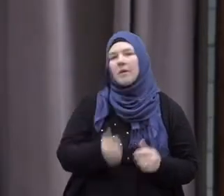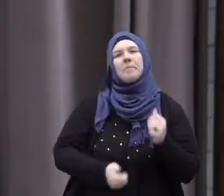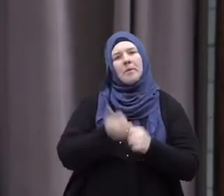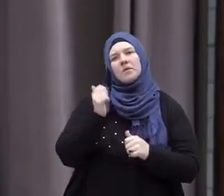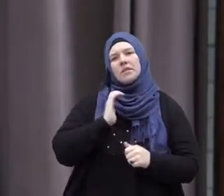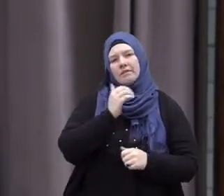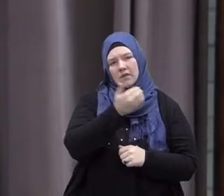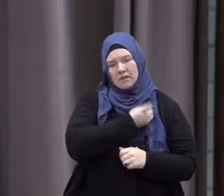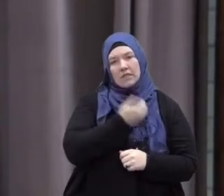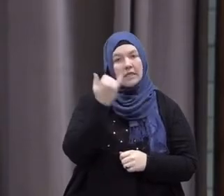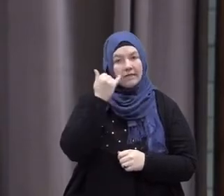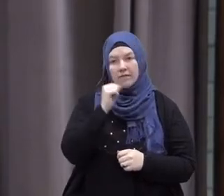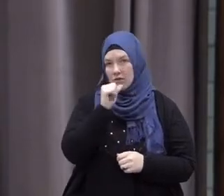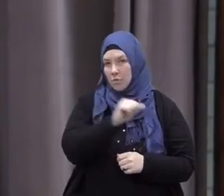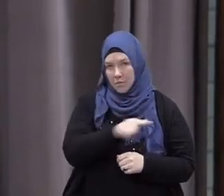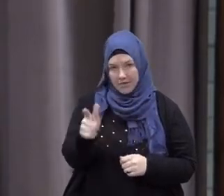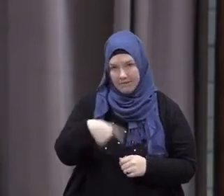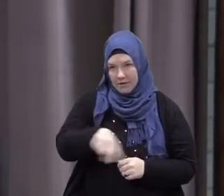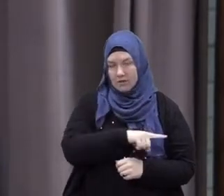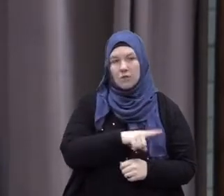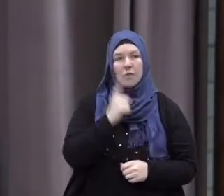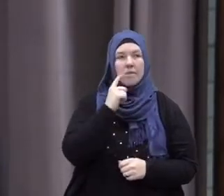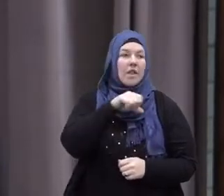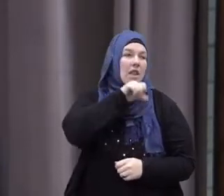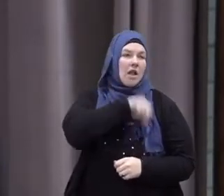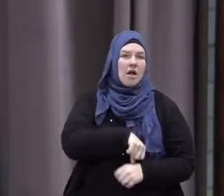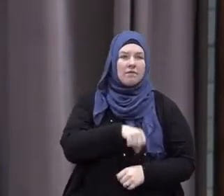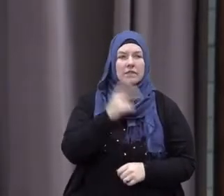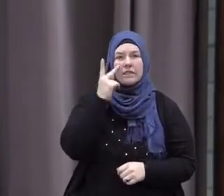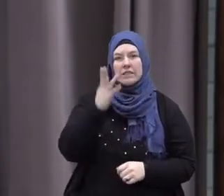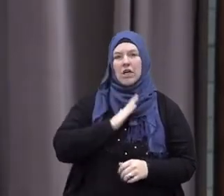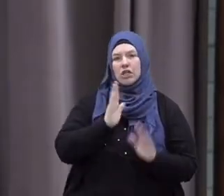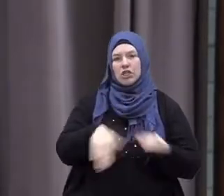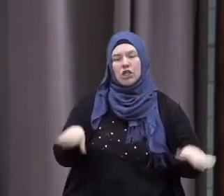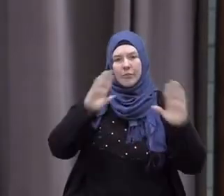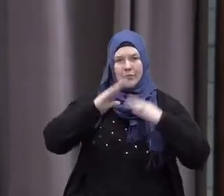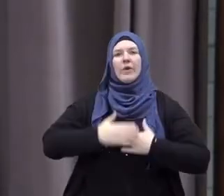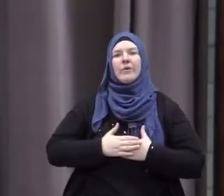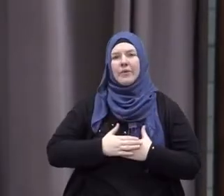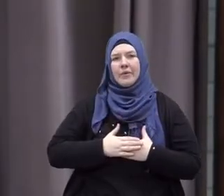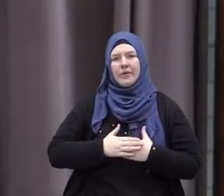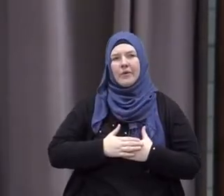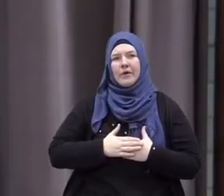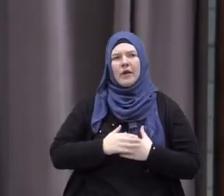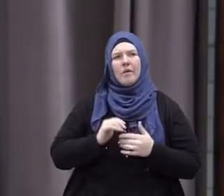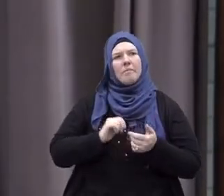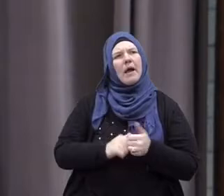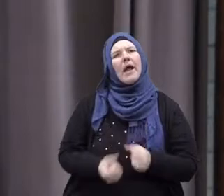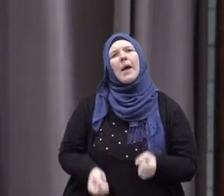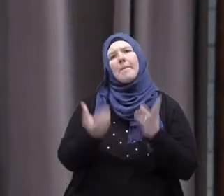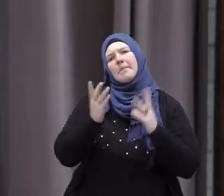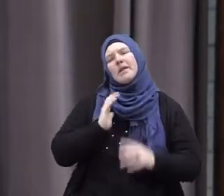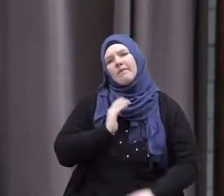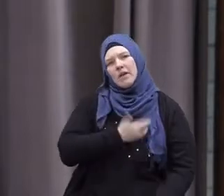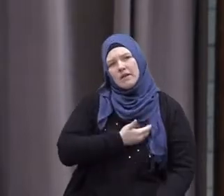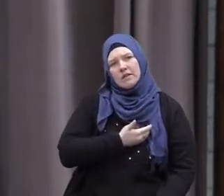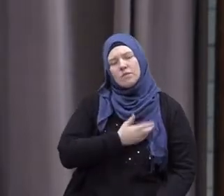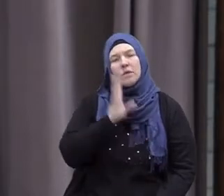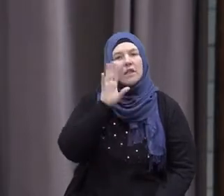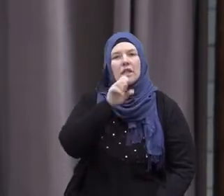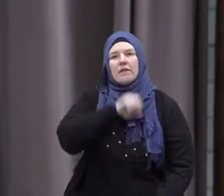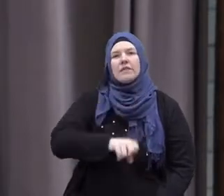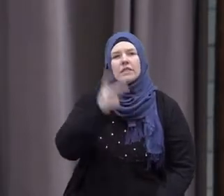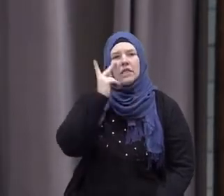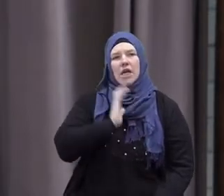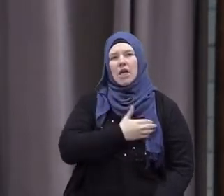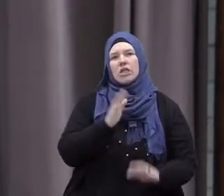of us, if not all of us, we would love to see our children pray. But how many of us would love to